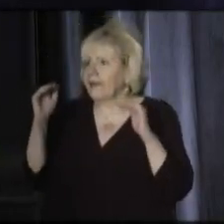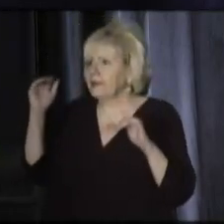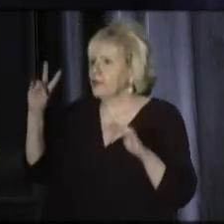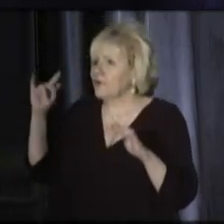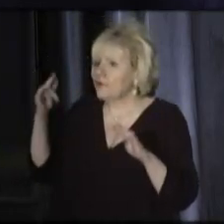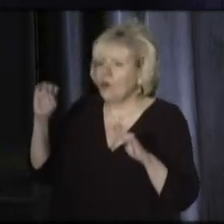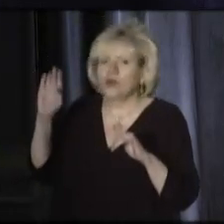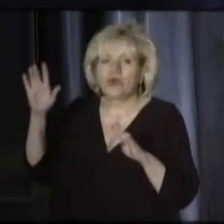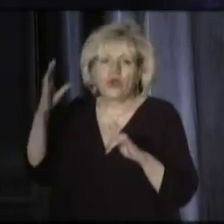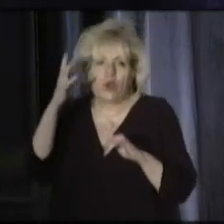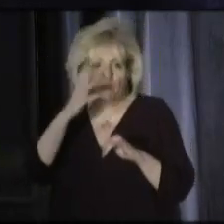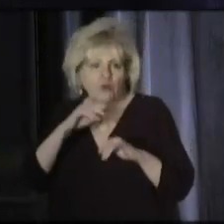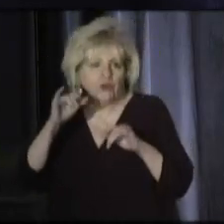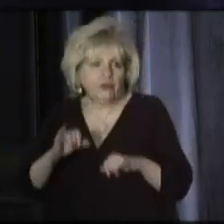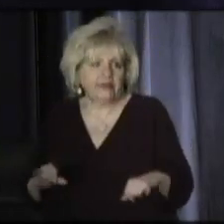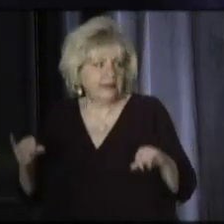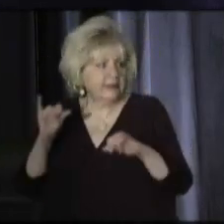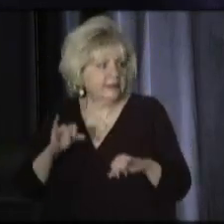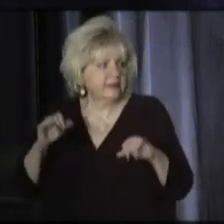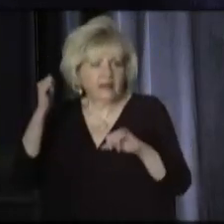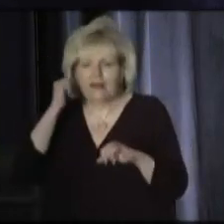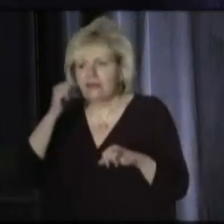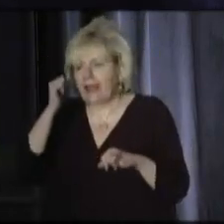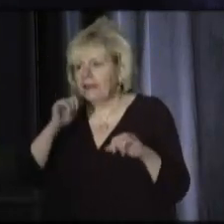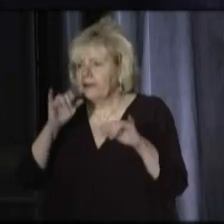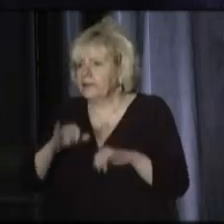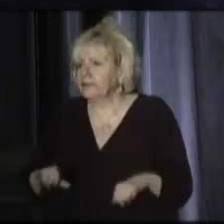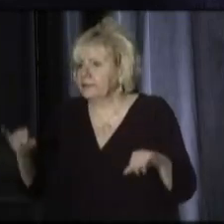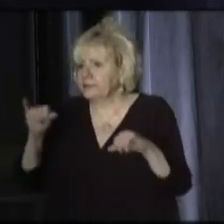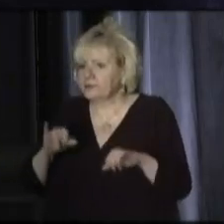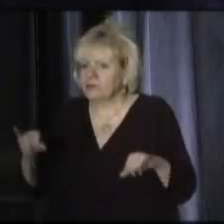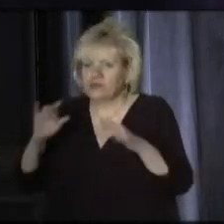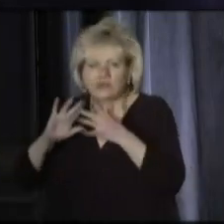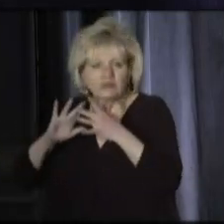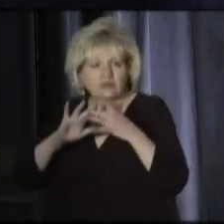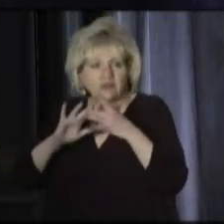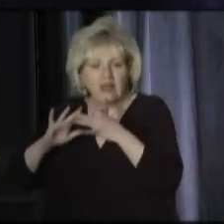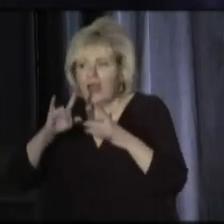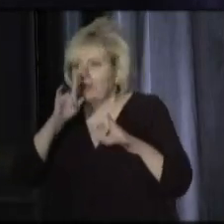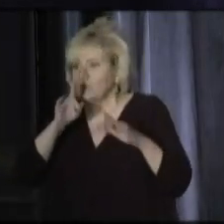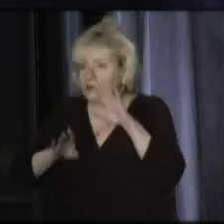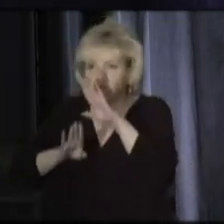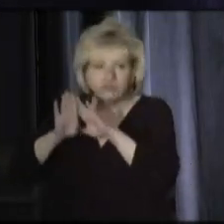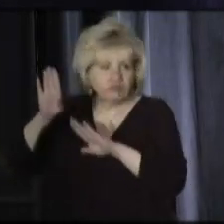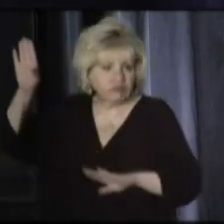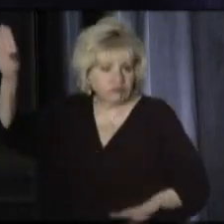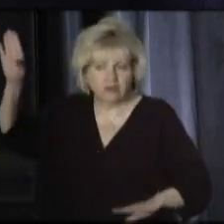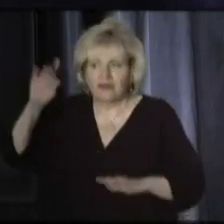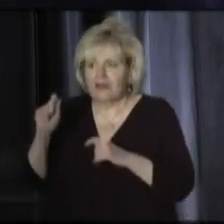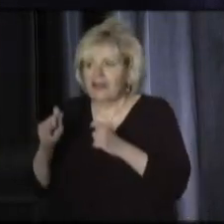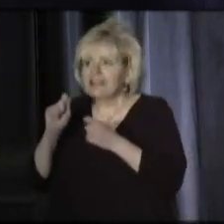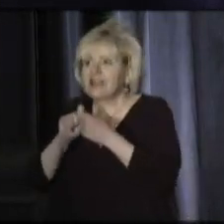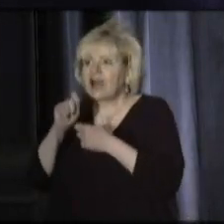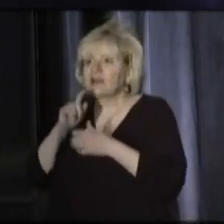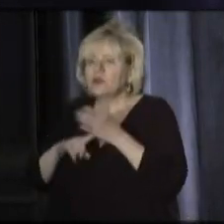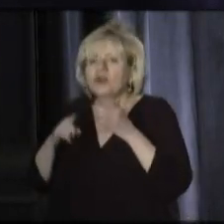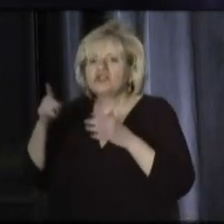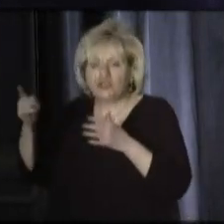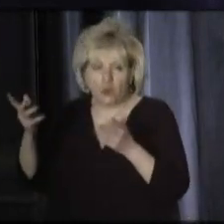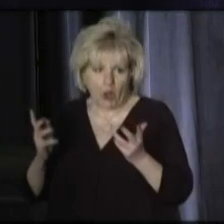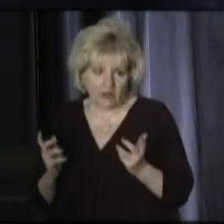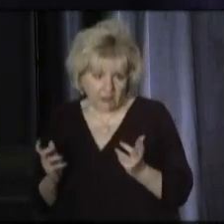So the book is this working still? Okay. The book is called Whidbey, and this is a few